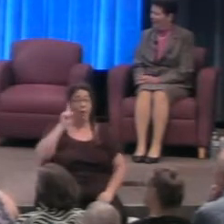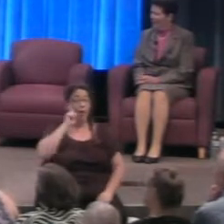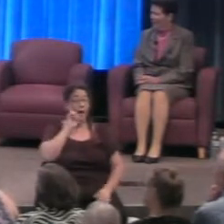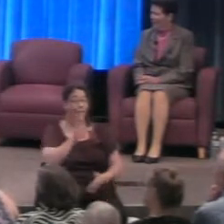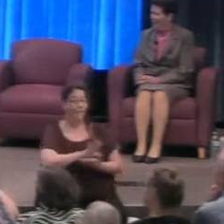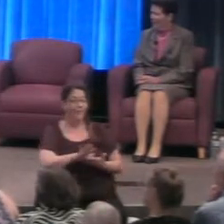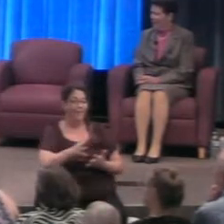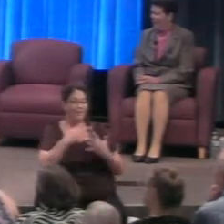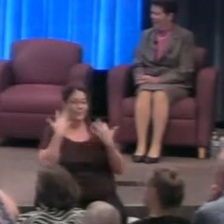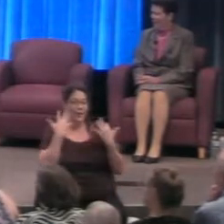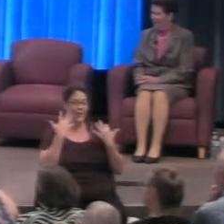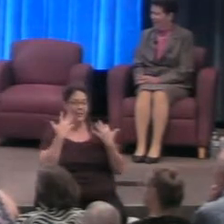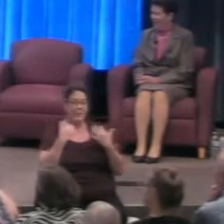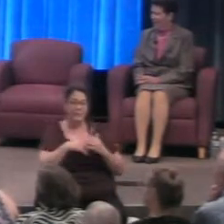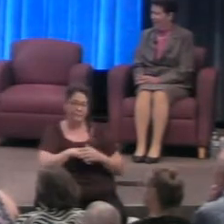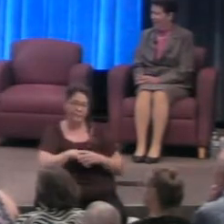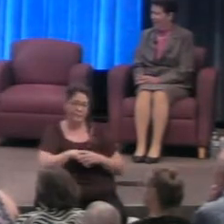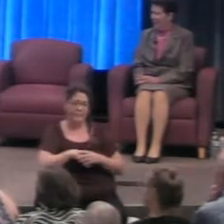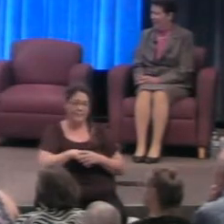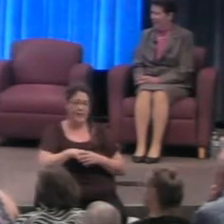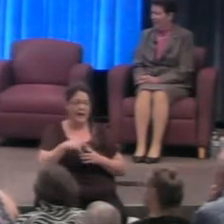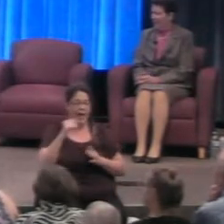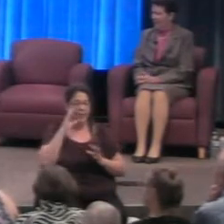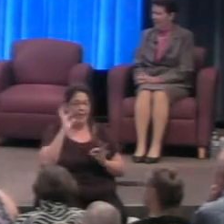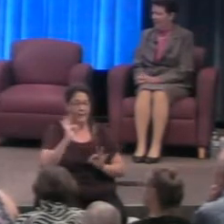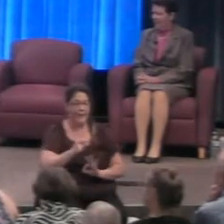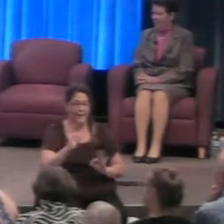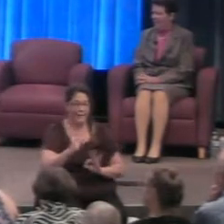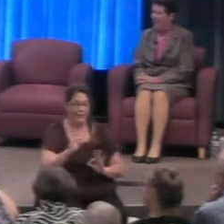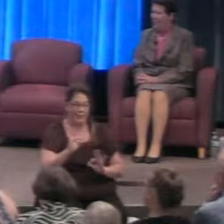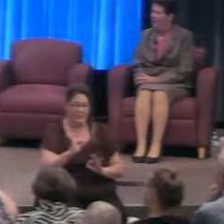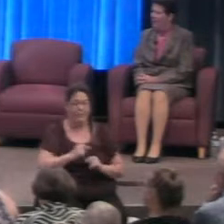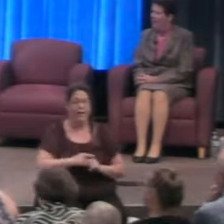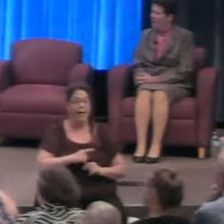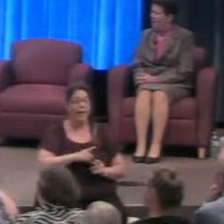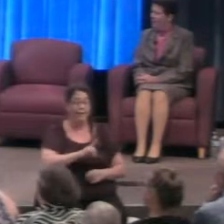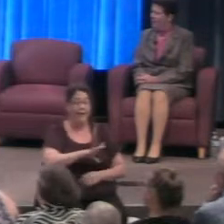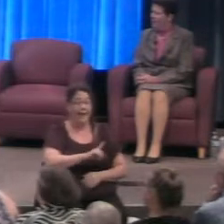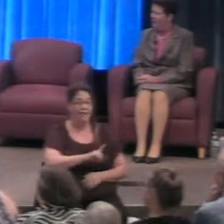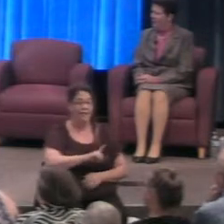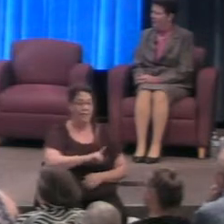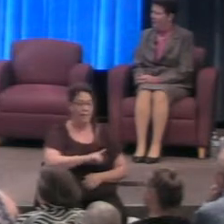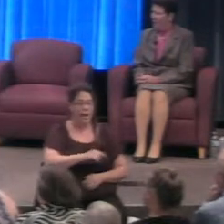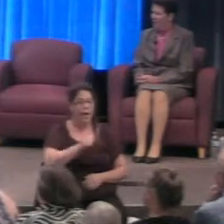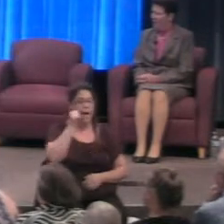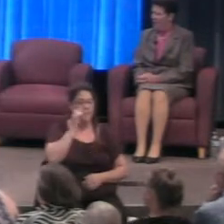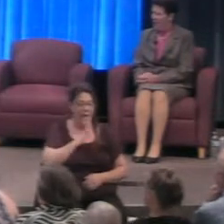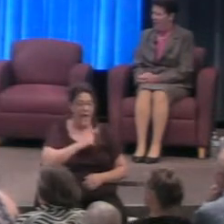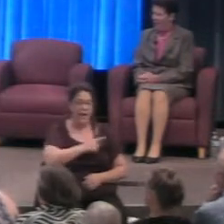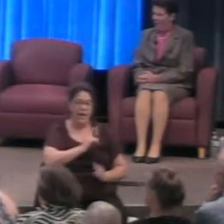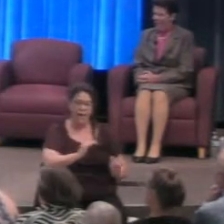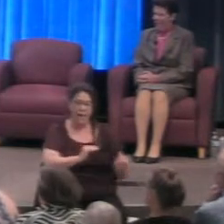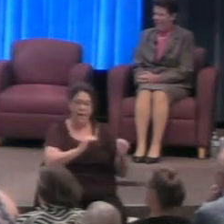gesture, but didn't really think much of it. So what does David do? My man, he upped his game.